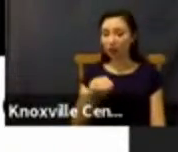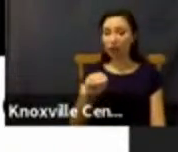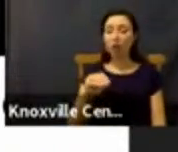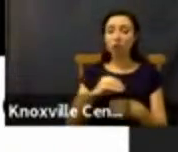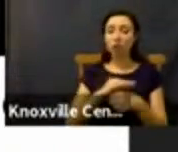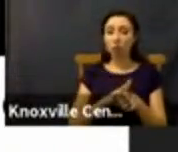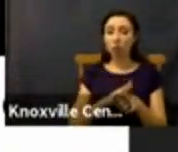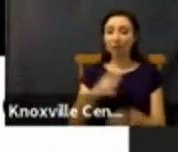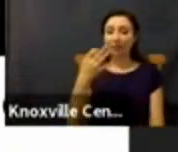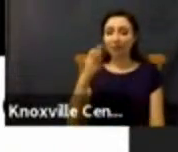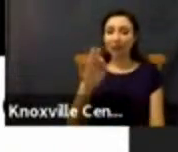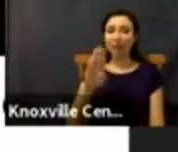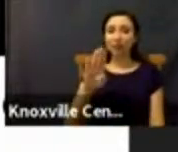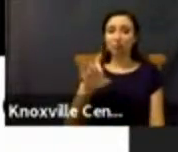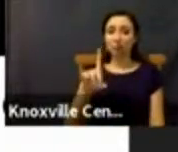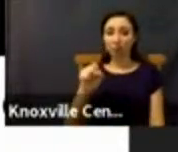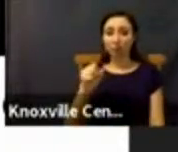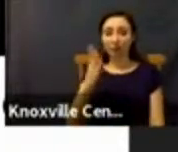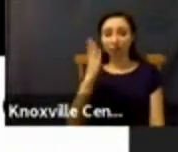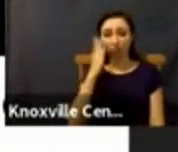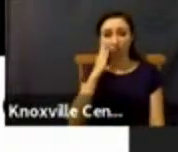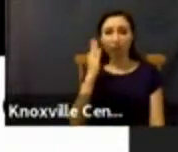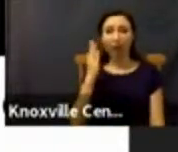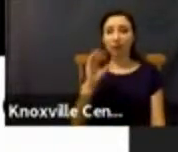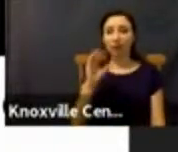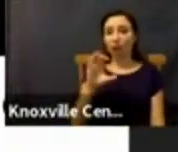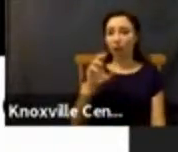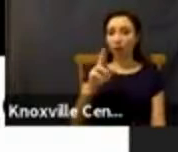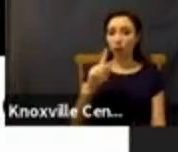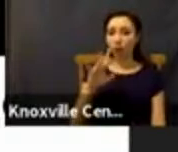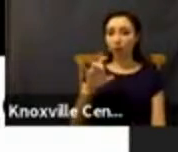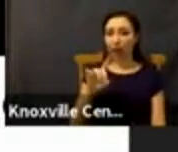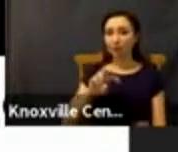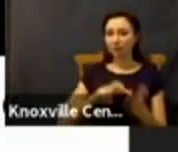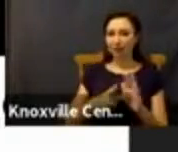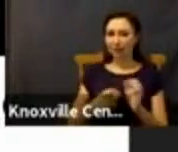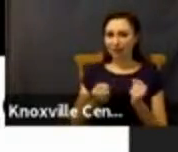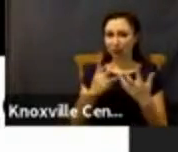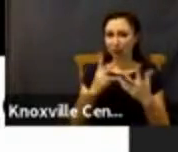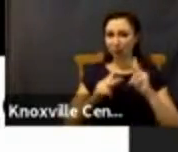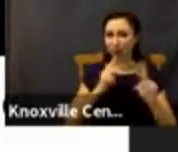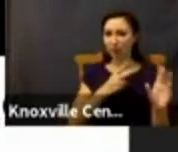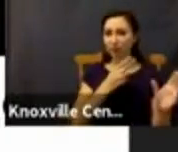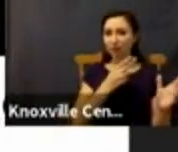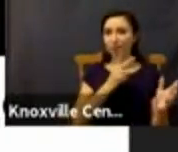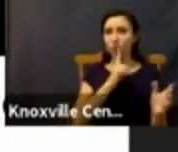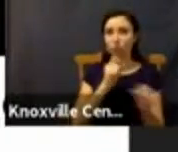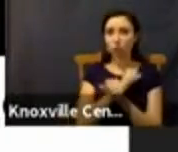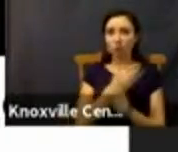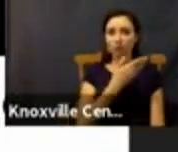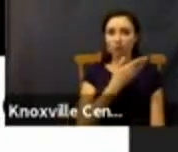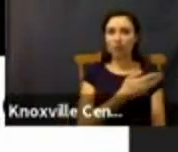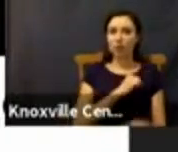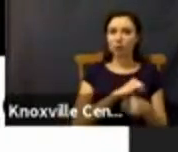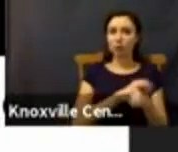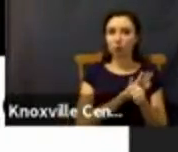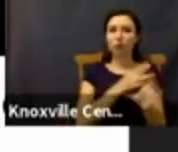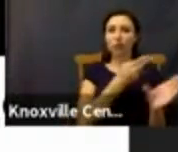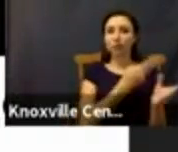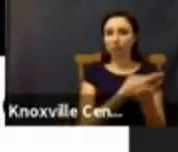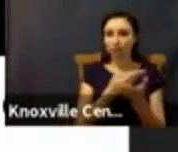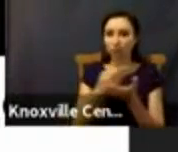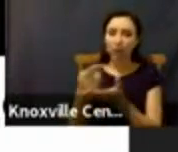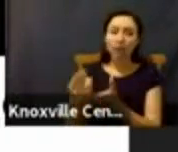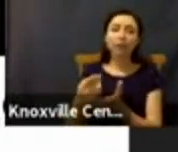occupied. So this isn't total. I mean, this is literally the beds that are felt